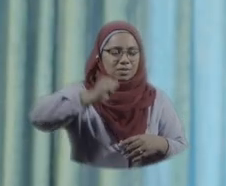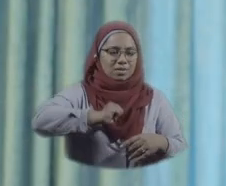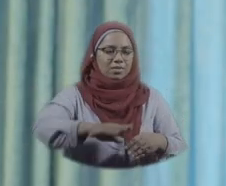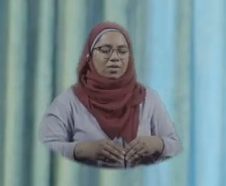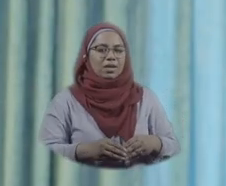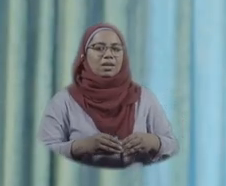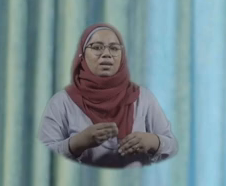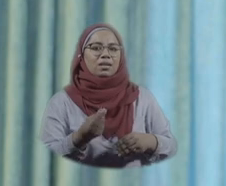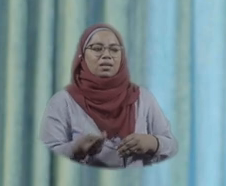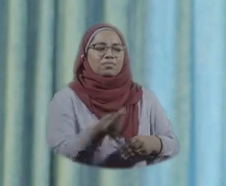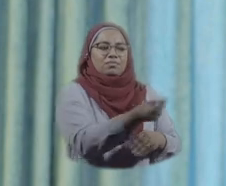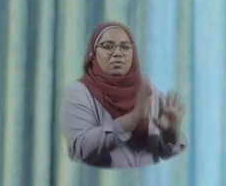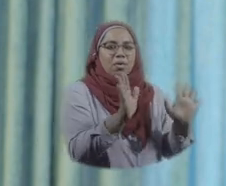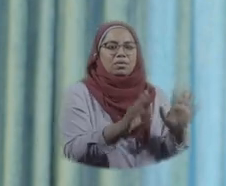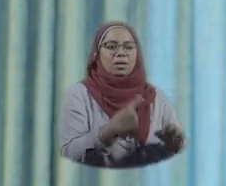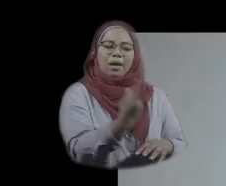go to the house. I'm going to go to